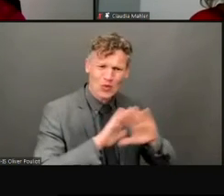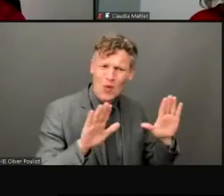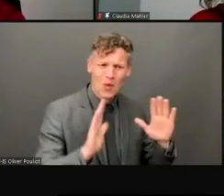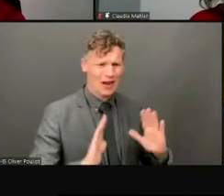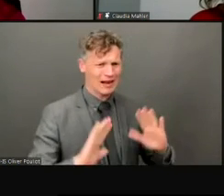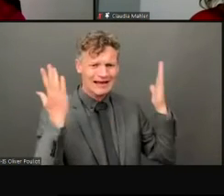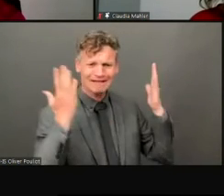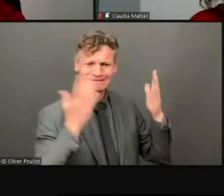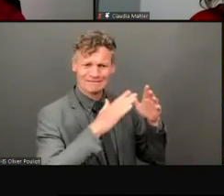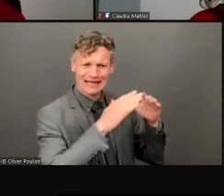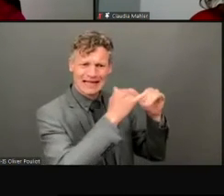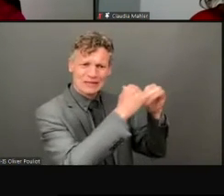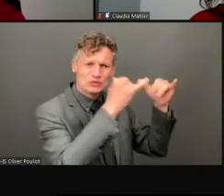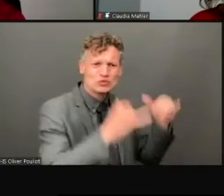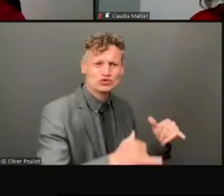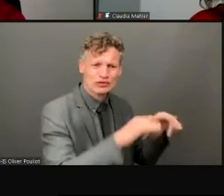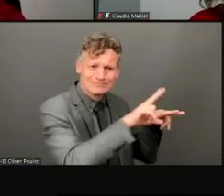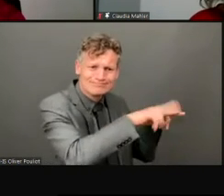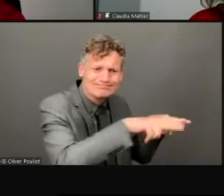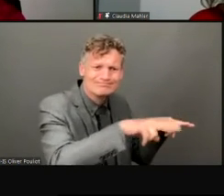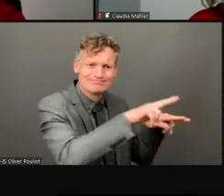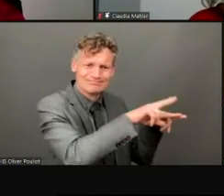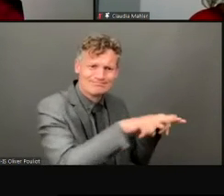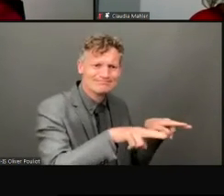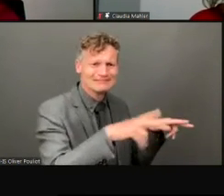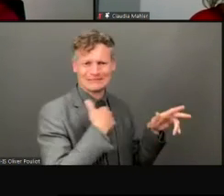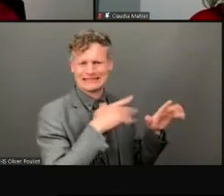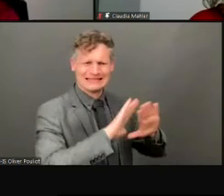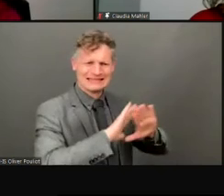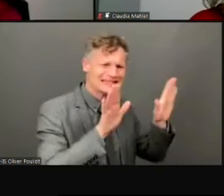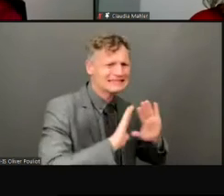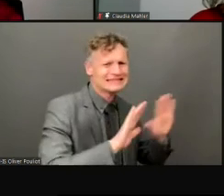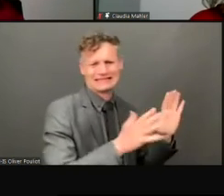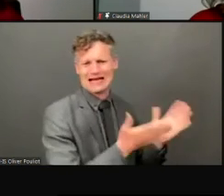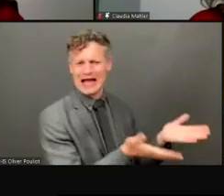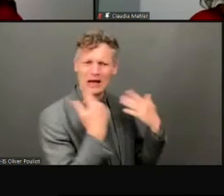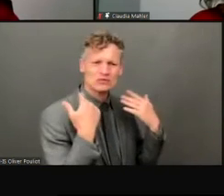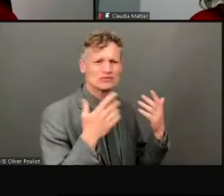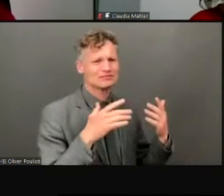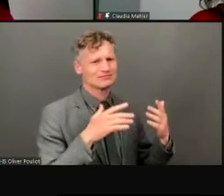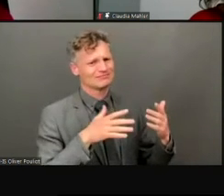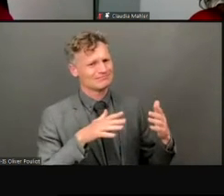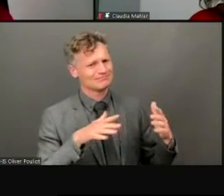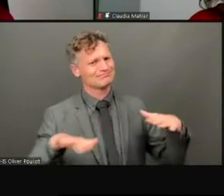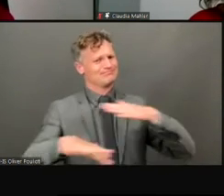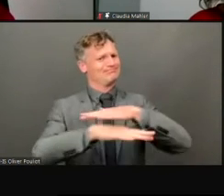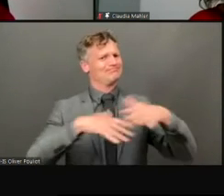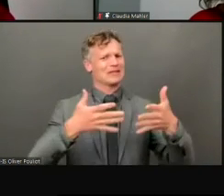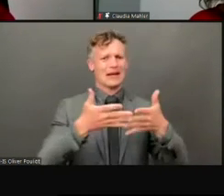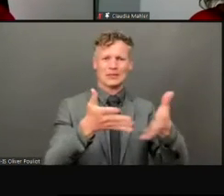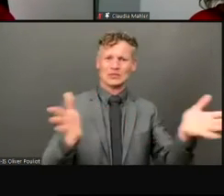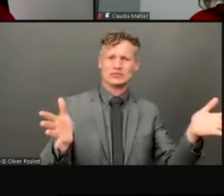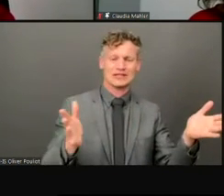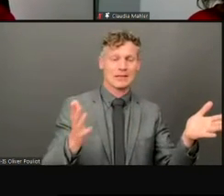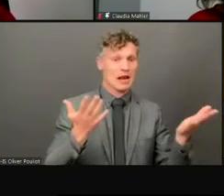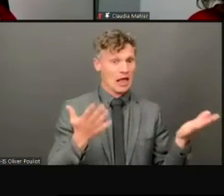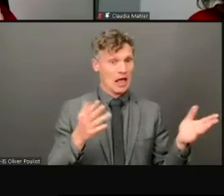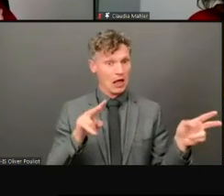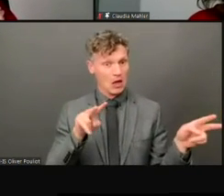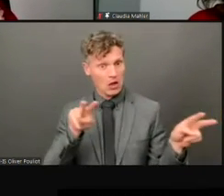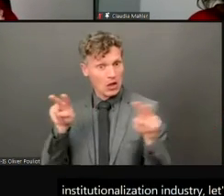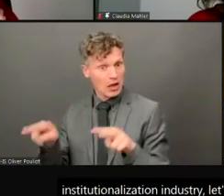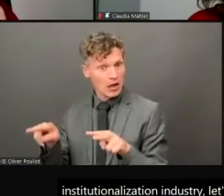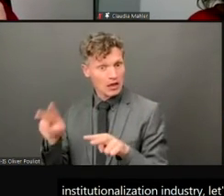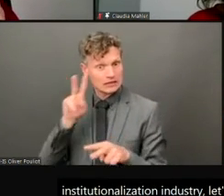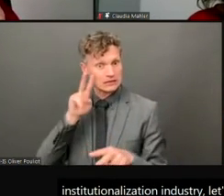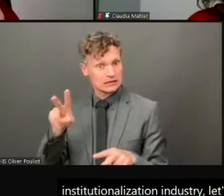find that the institutionalization industry, let's put it that way, for older people is growing and not